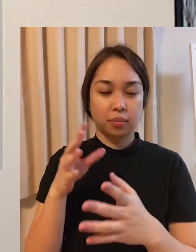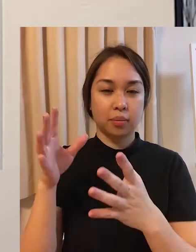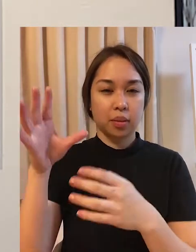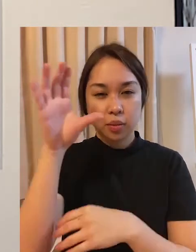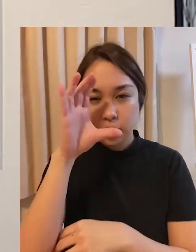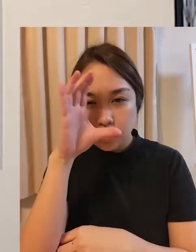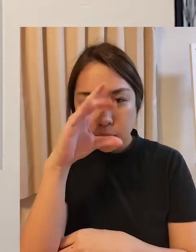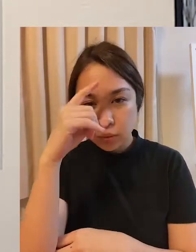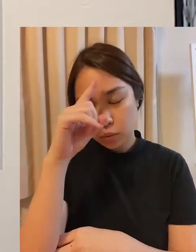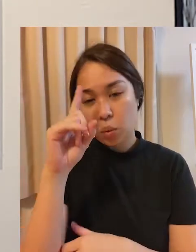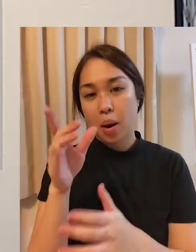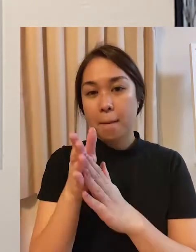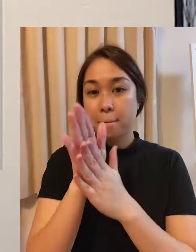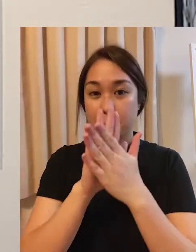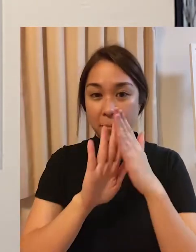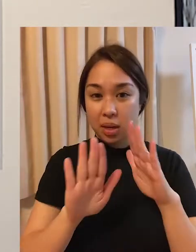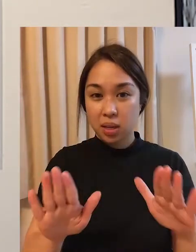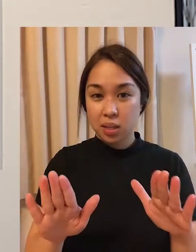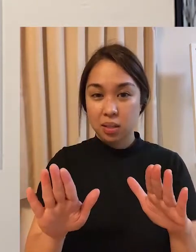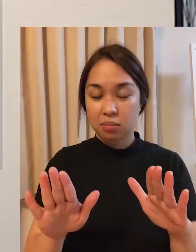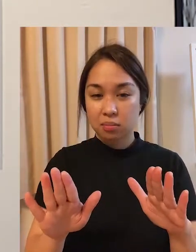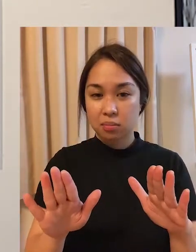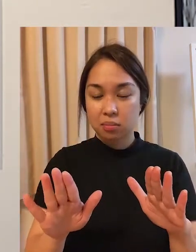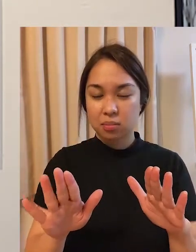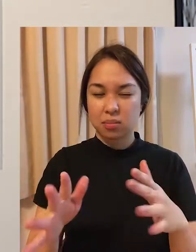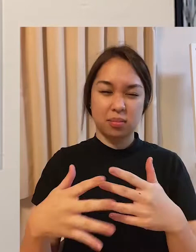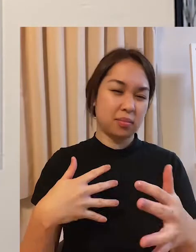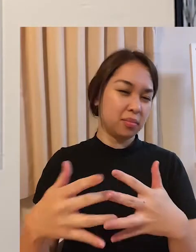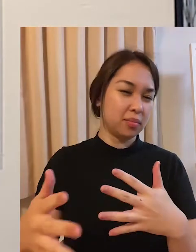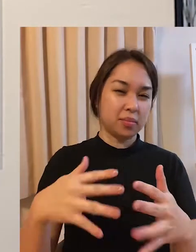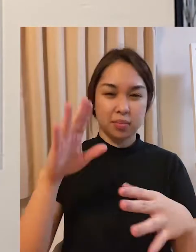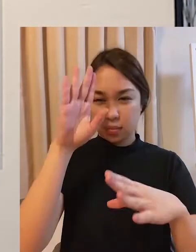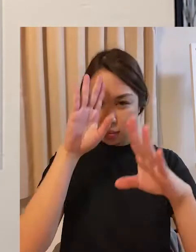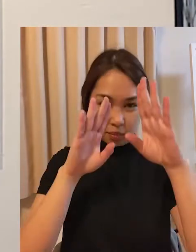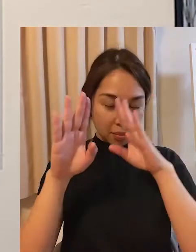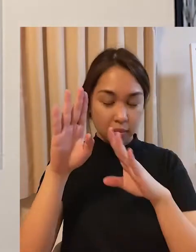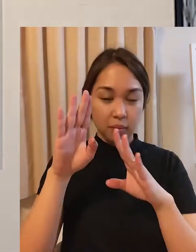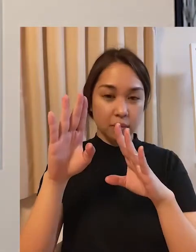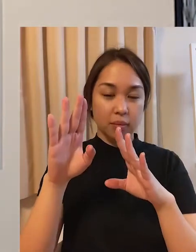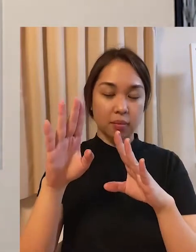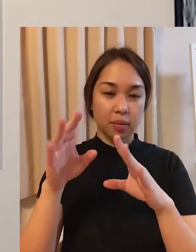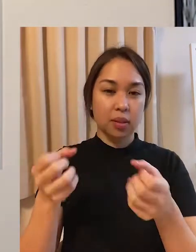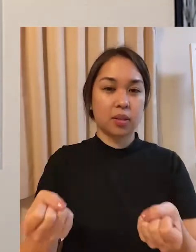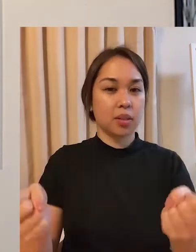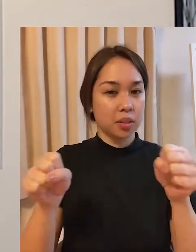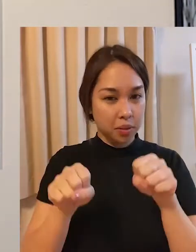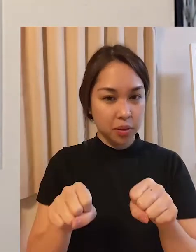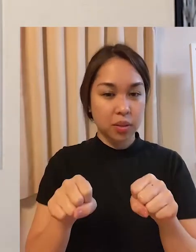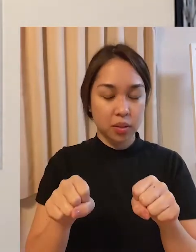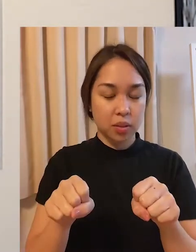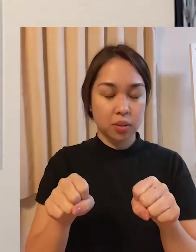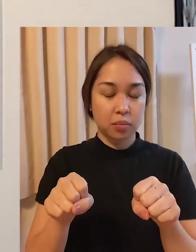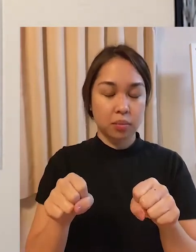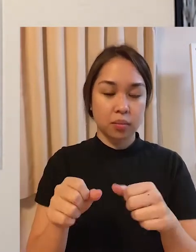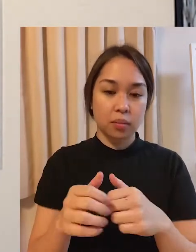are unfair and unpleasant. We draw close to You, O Father, for we desire Your